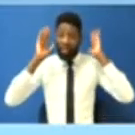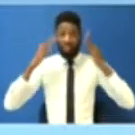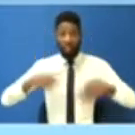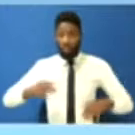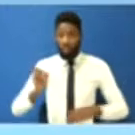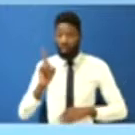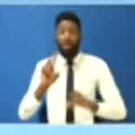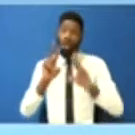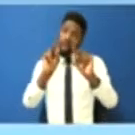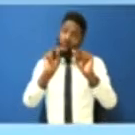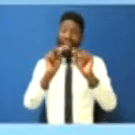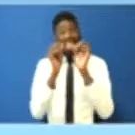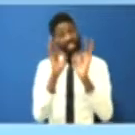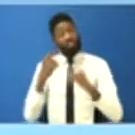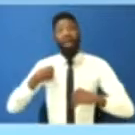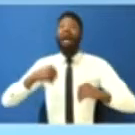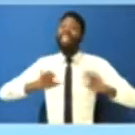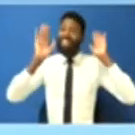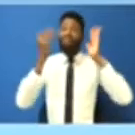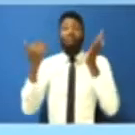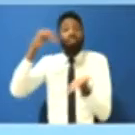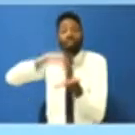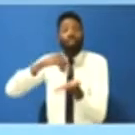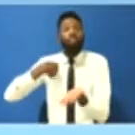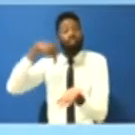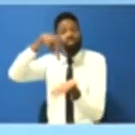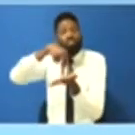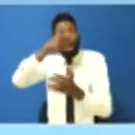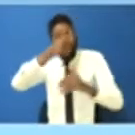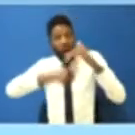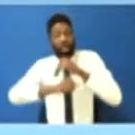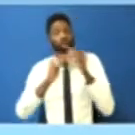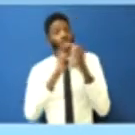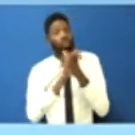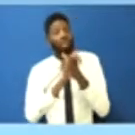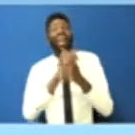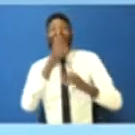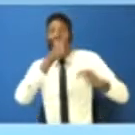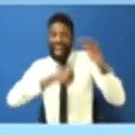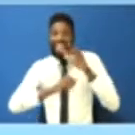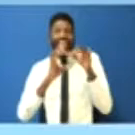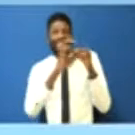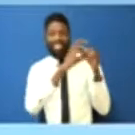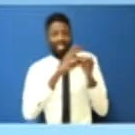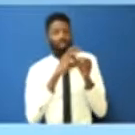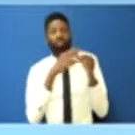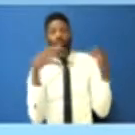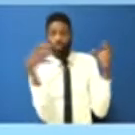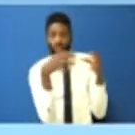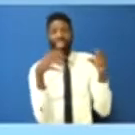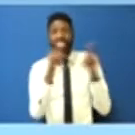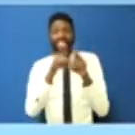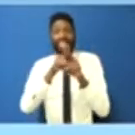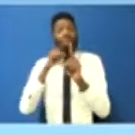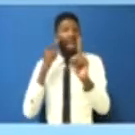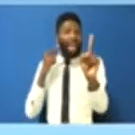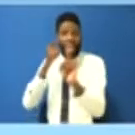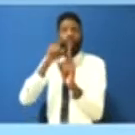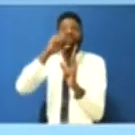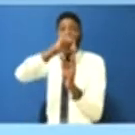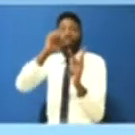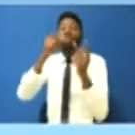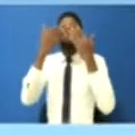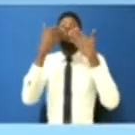not have come to represent myself again through my party jubilee through azimiya langmoja and contest the nominations and then